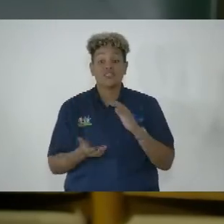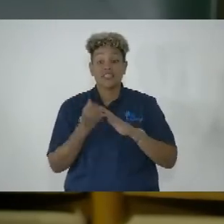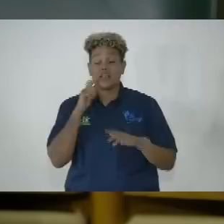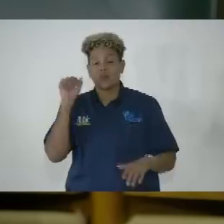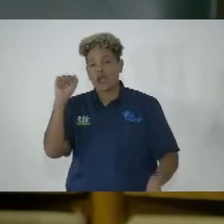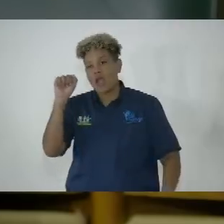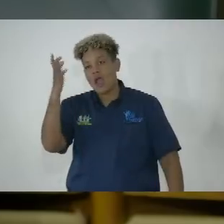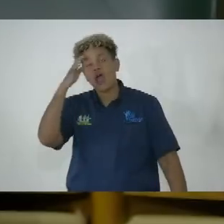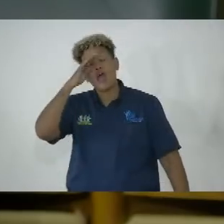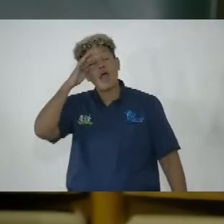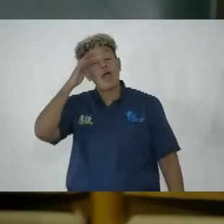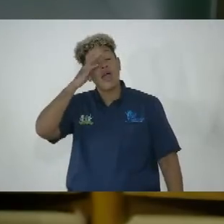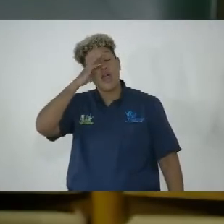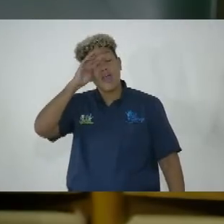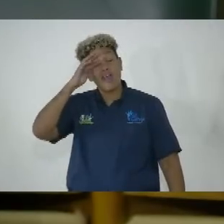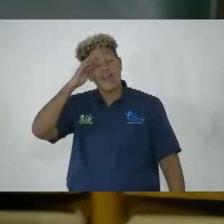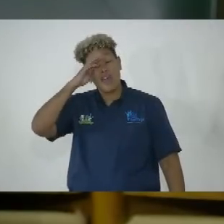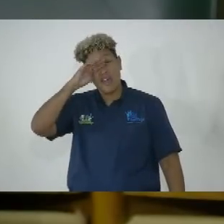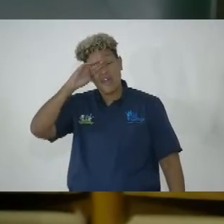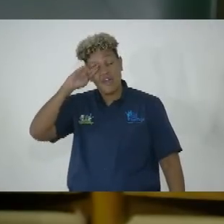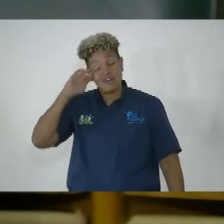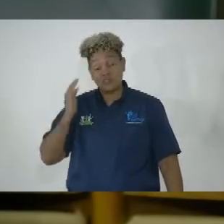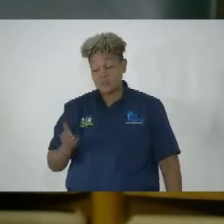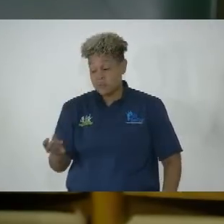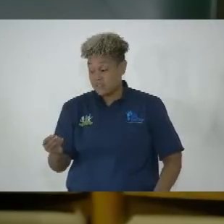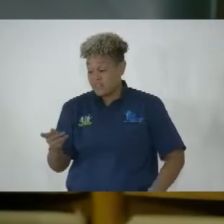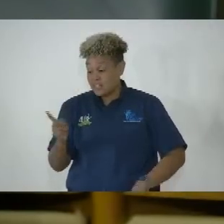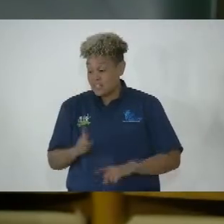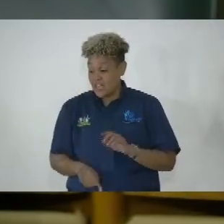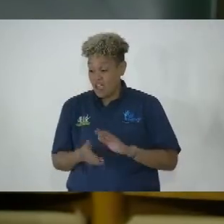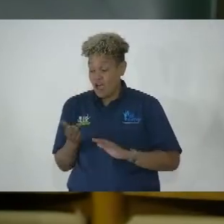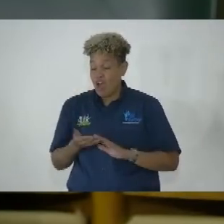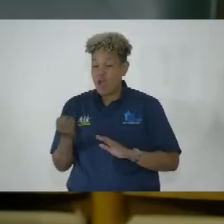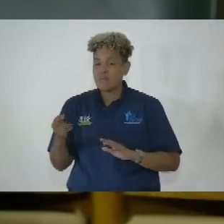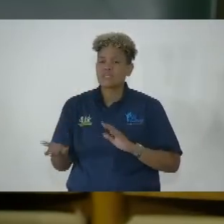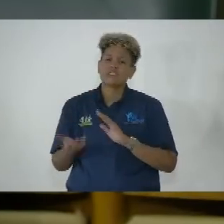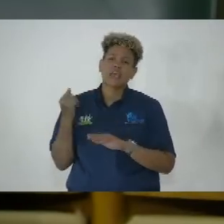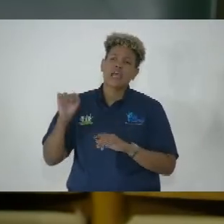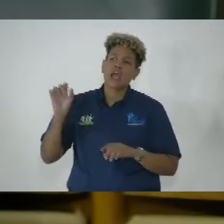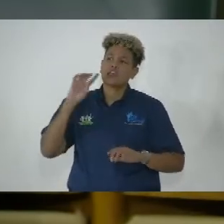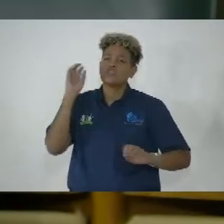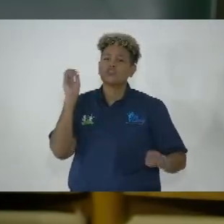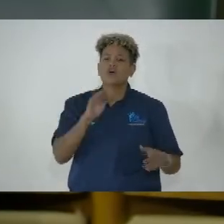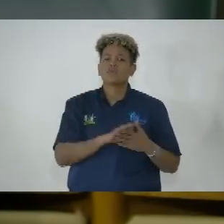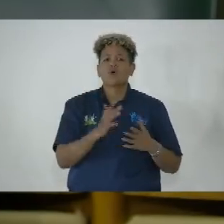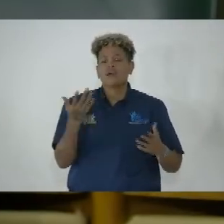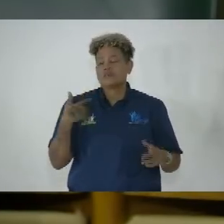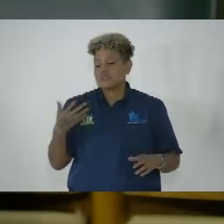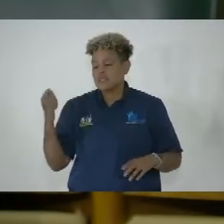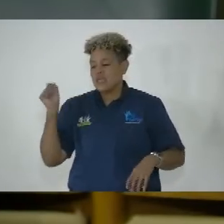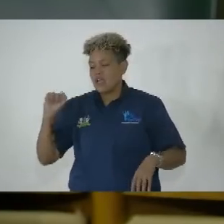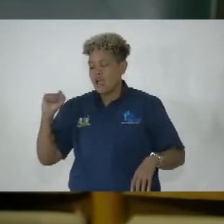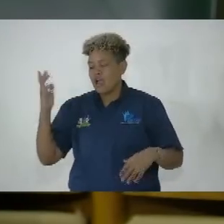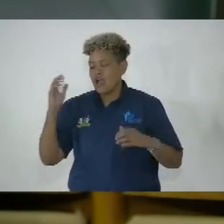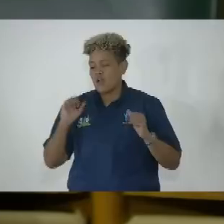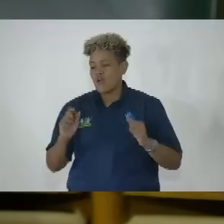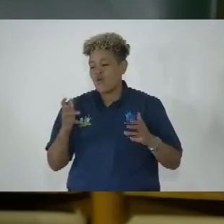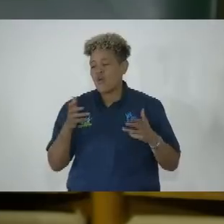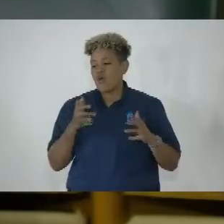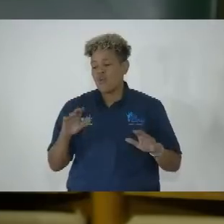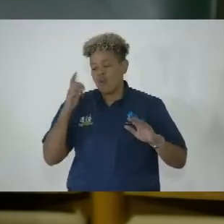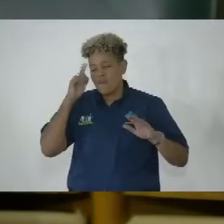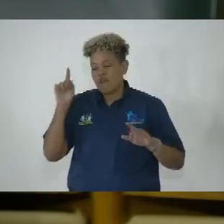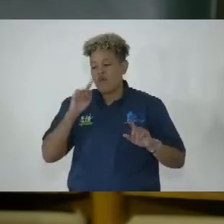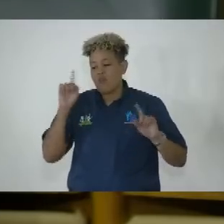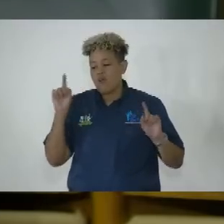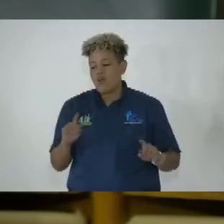so that the victim is now unable to operate or to take the children to school, etc. It allows for